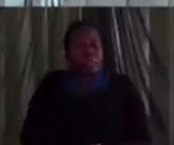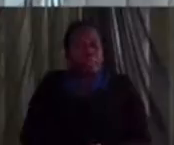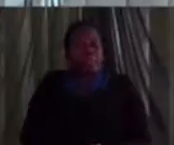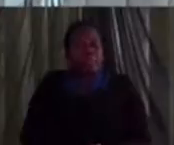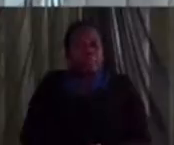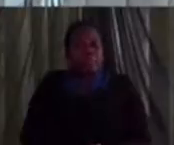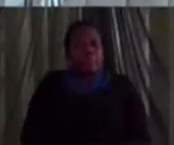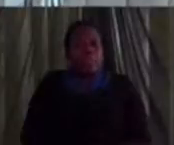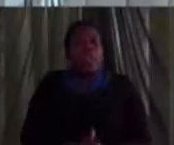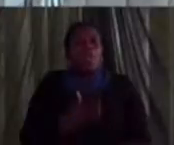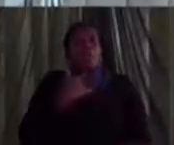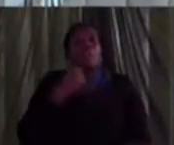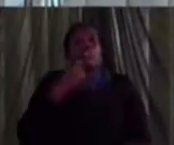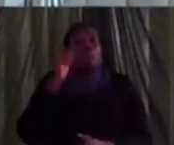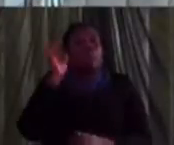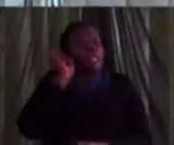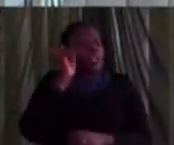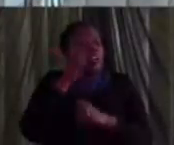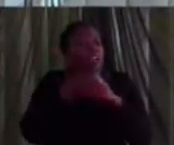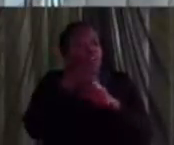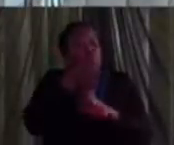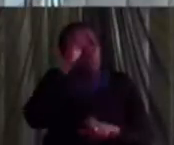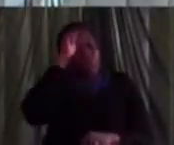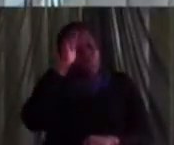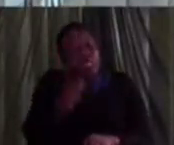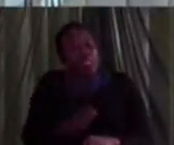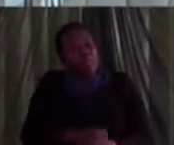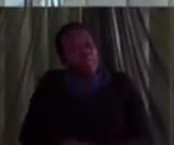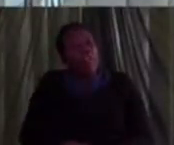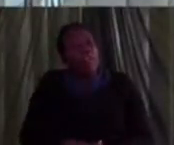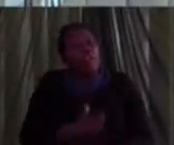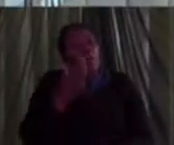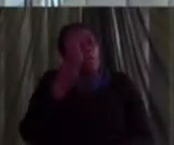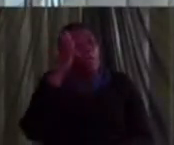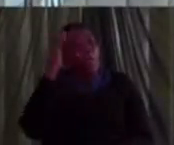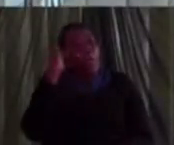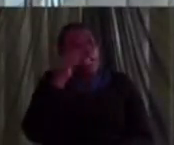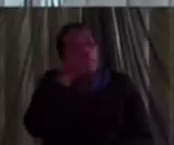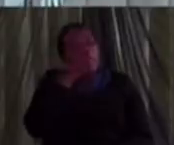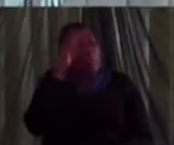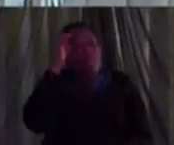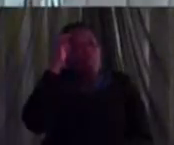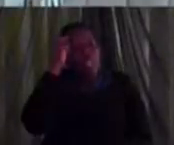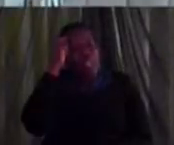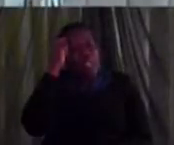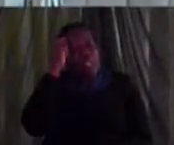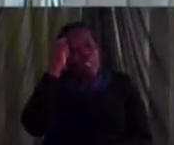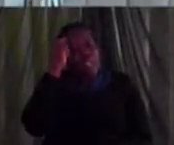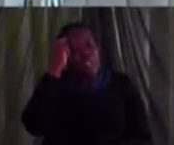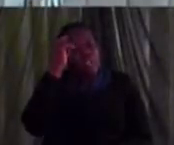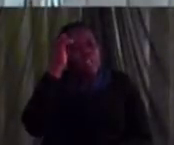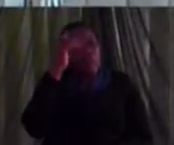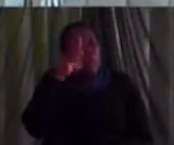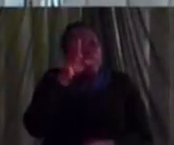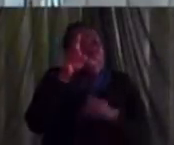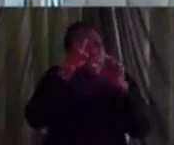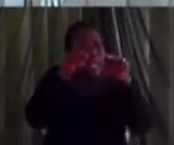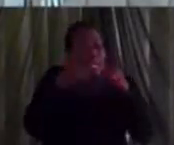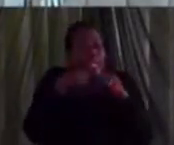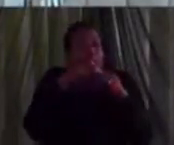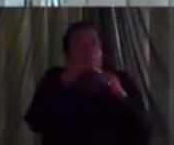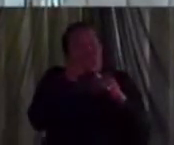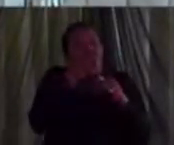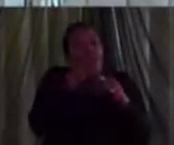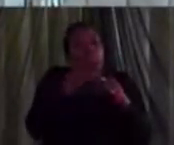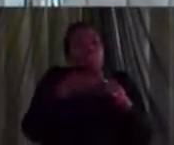would want to hear from you, Judge. Why do you think we require you to periodically file wealth